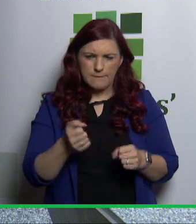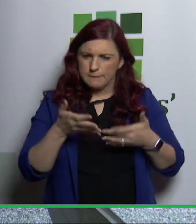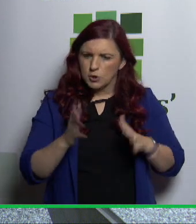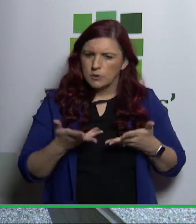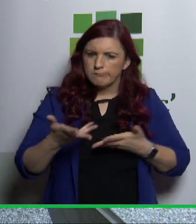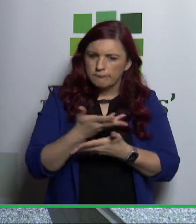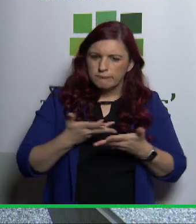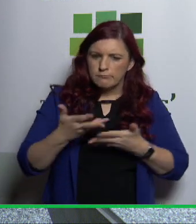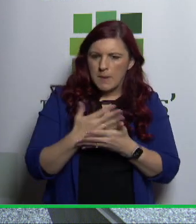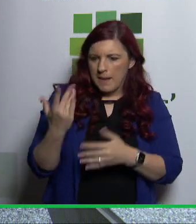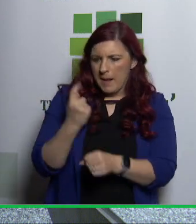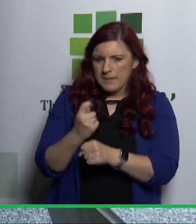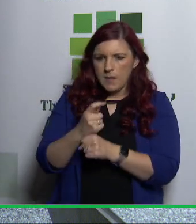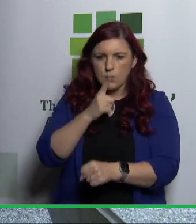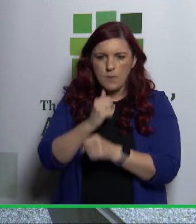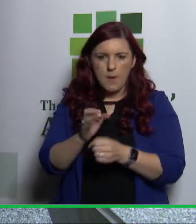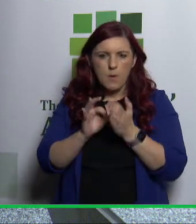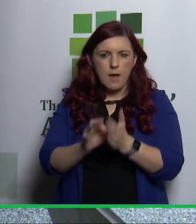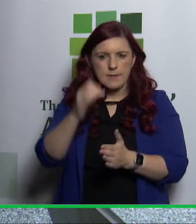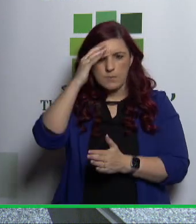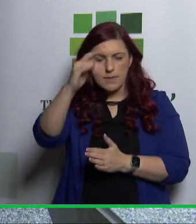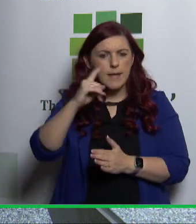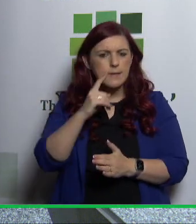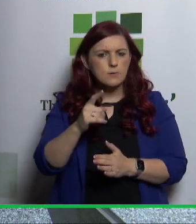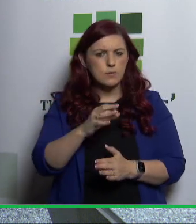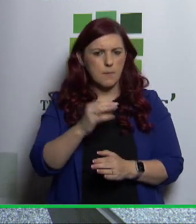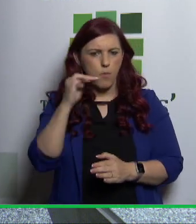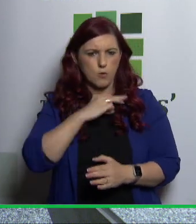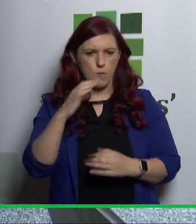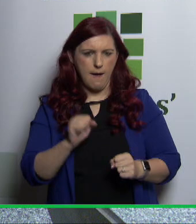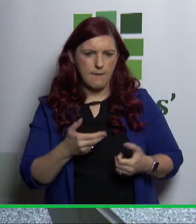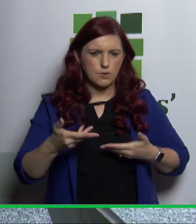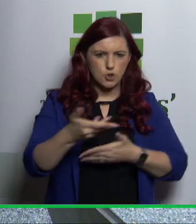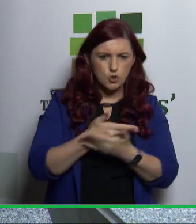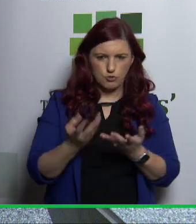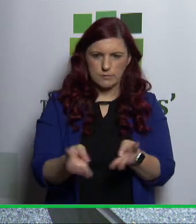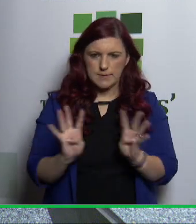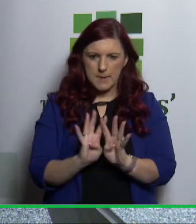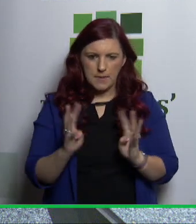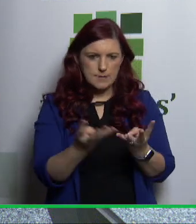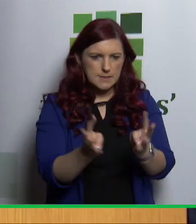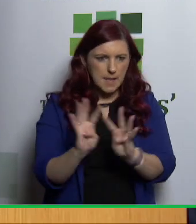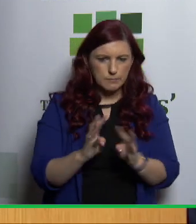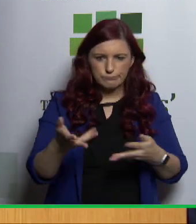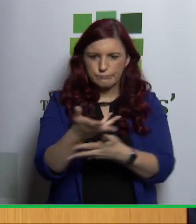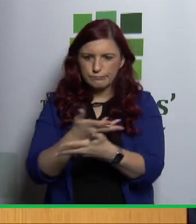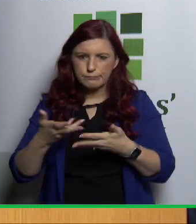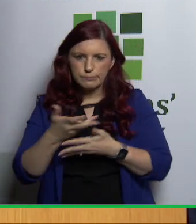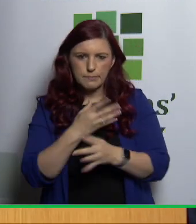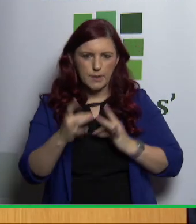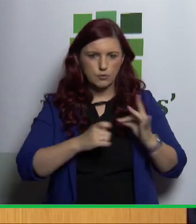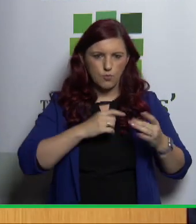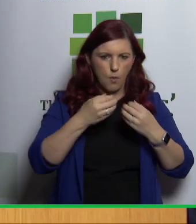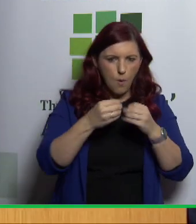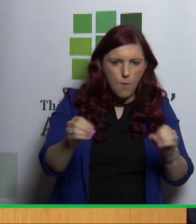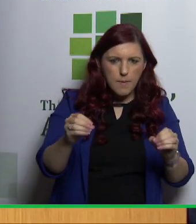and it's really important for us that we allow that discussion to take place at the table. We allow the openness, we ensure respect at each of the tables,